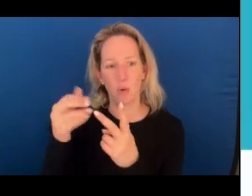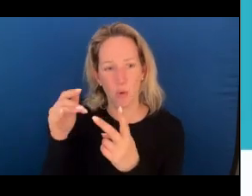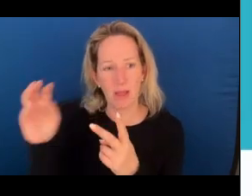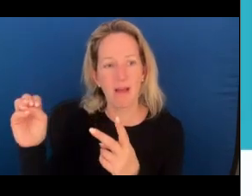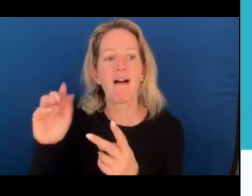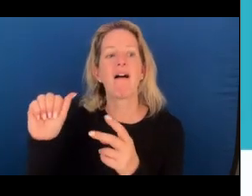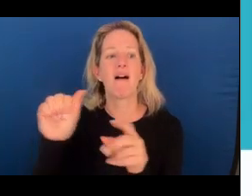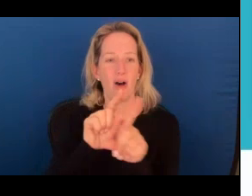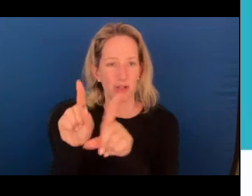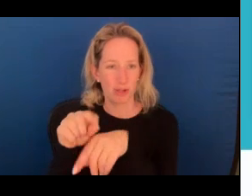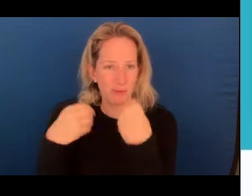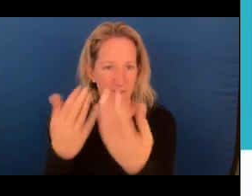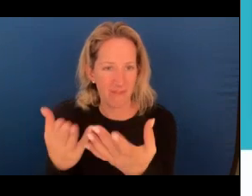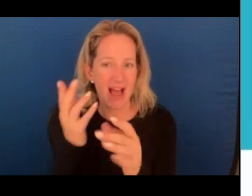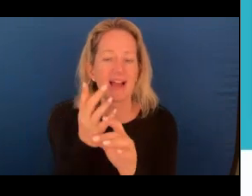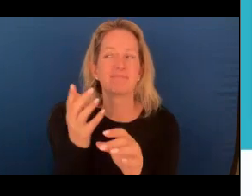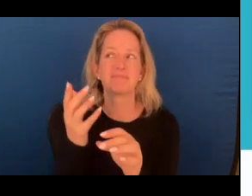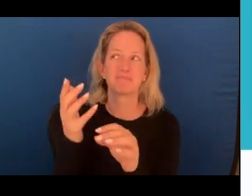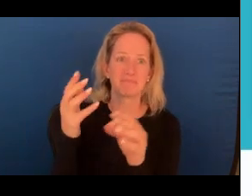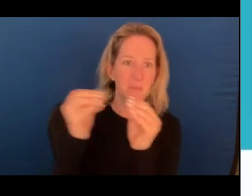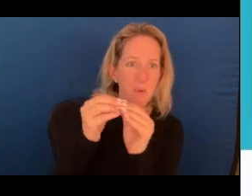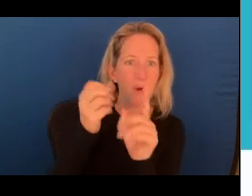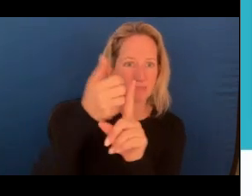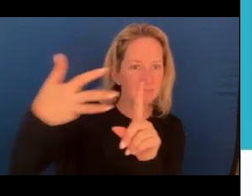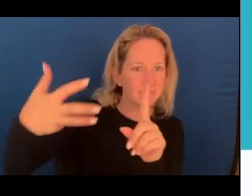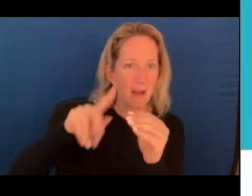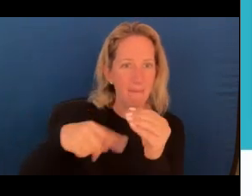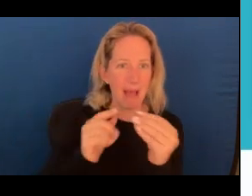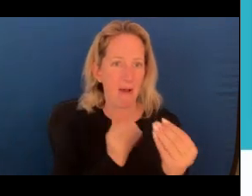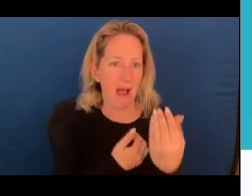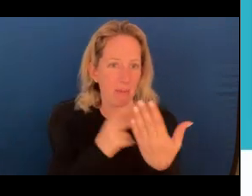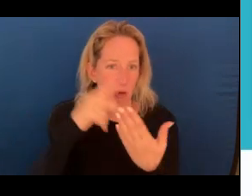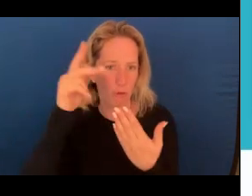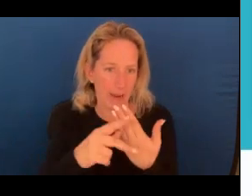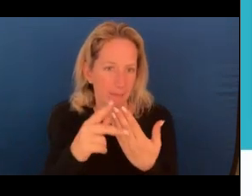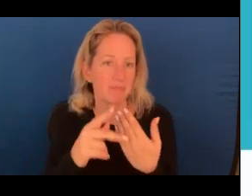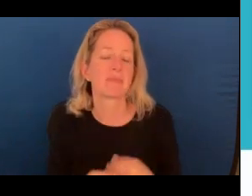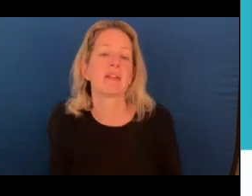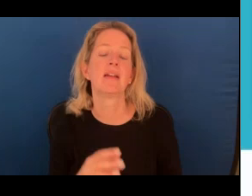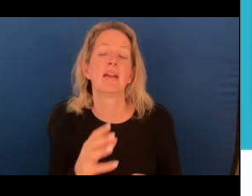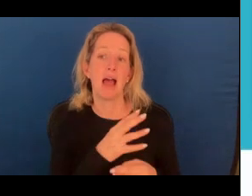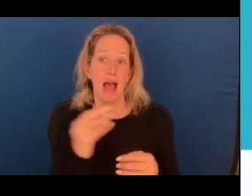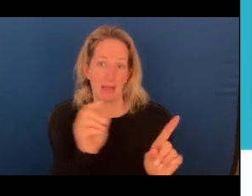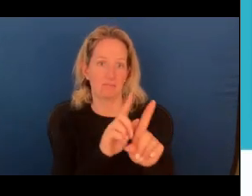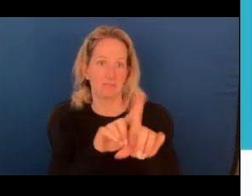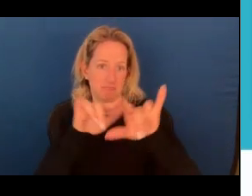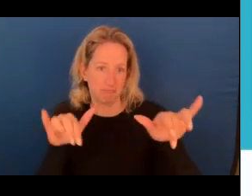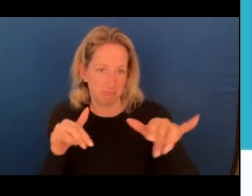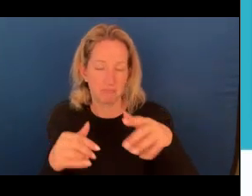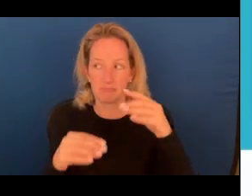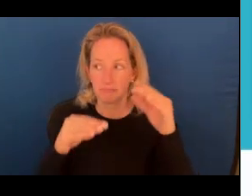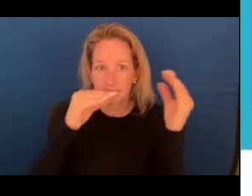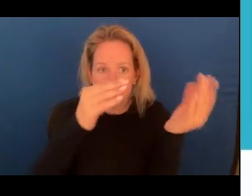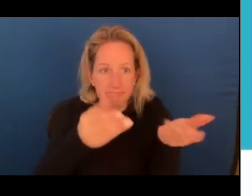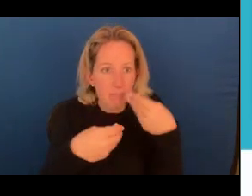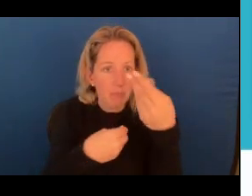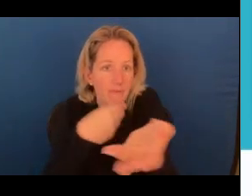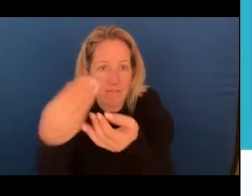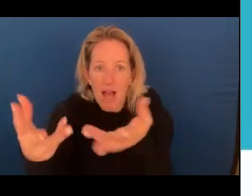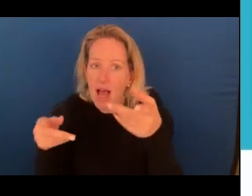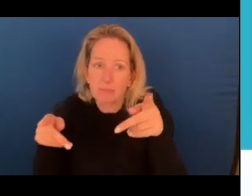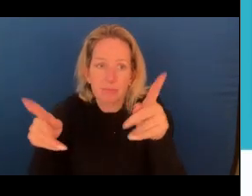additional content for our program, but really providing programming for a broad range of constituents so